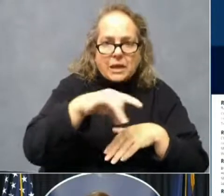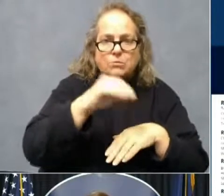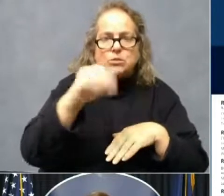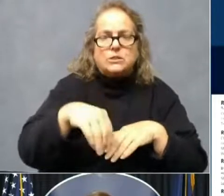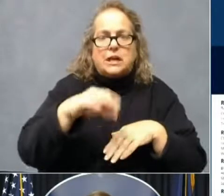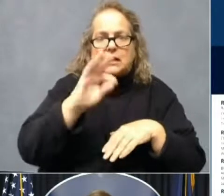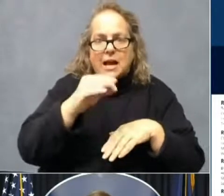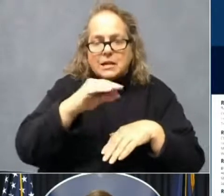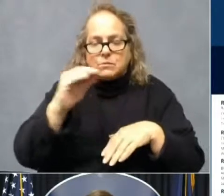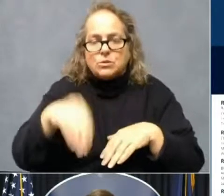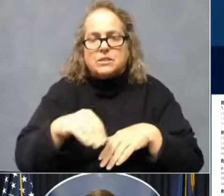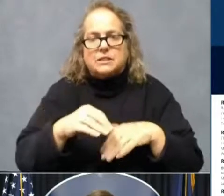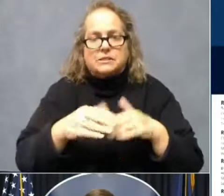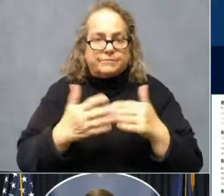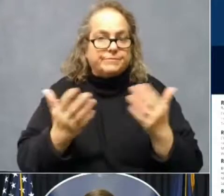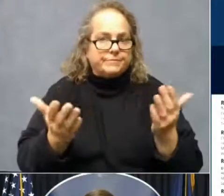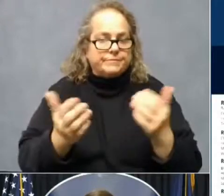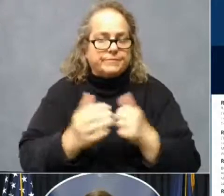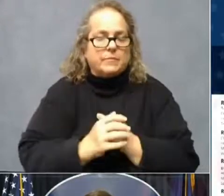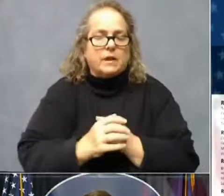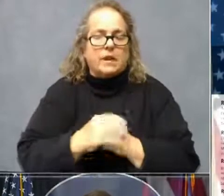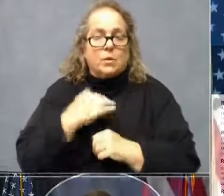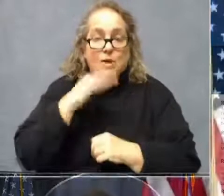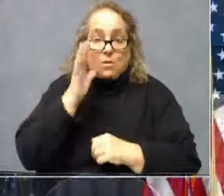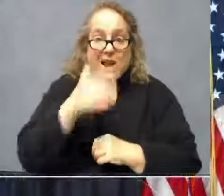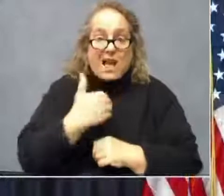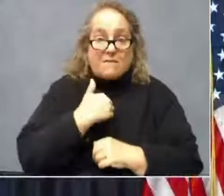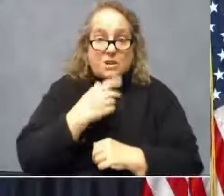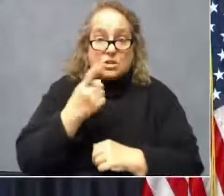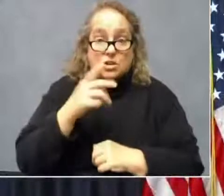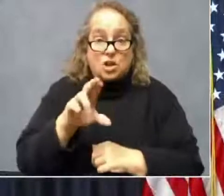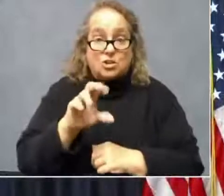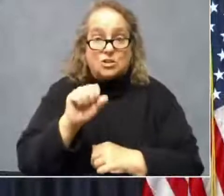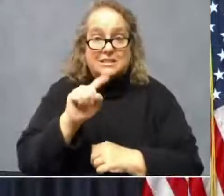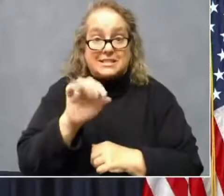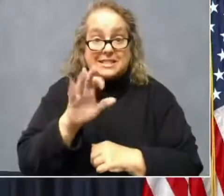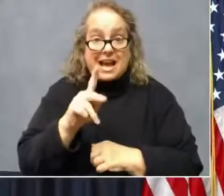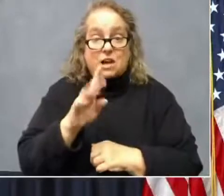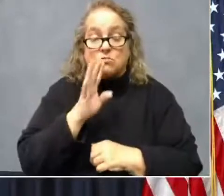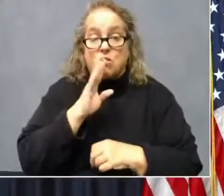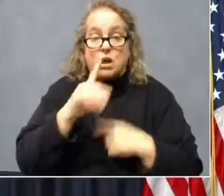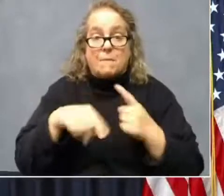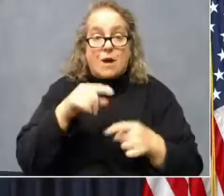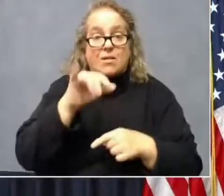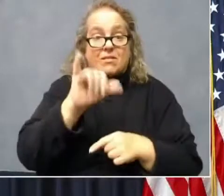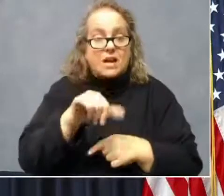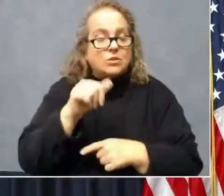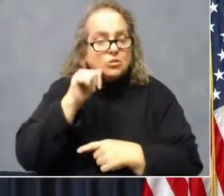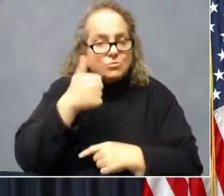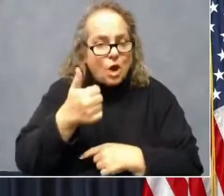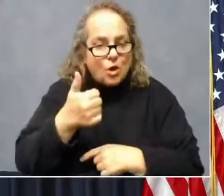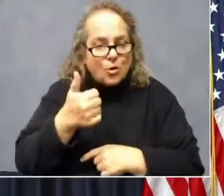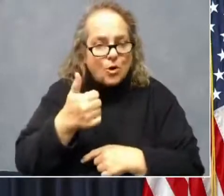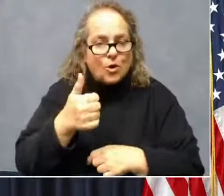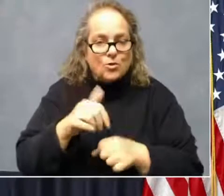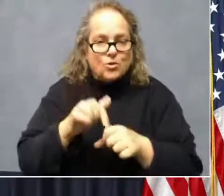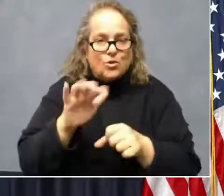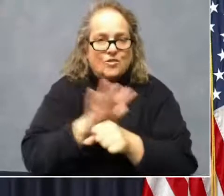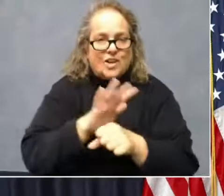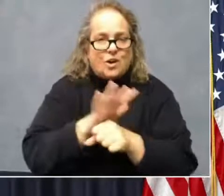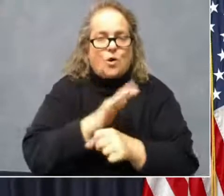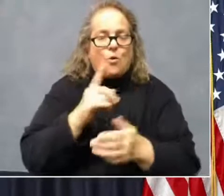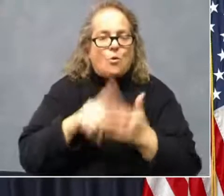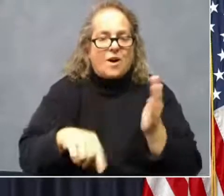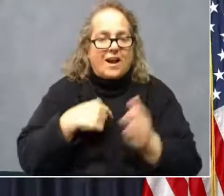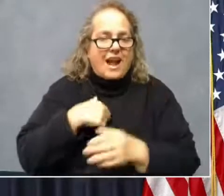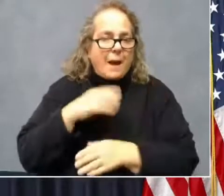All right, we'll have Dr. Stack talk about that as well tomorrow, fill in everything that I probably did